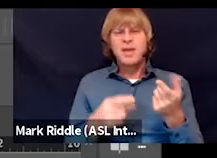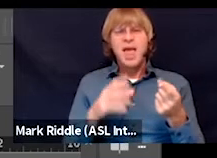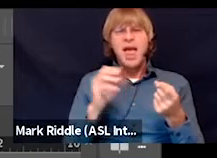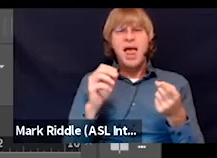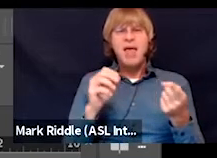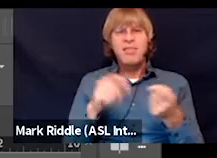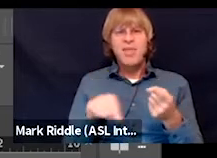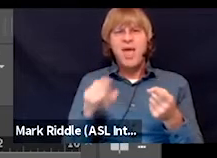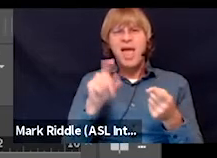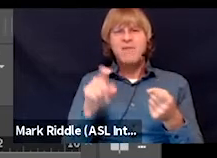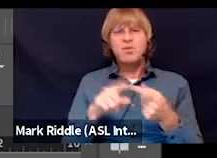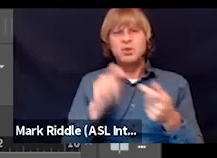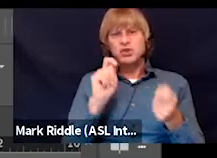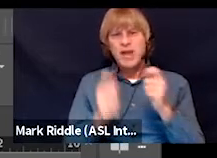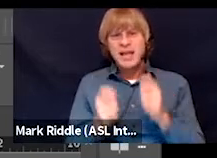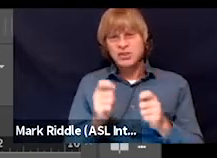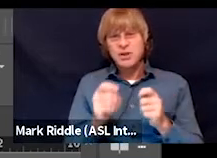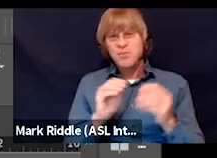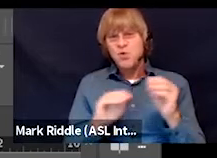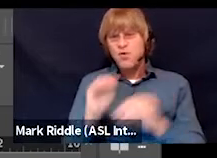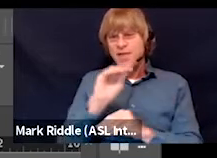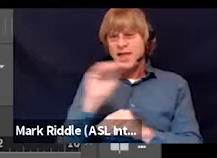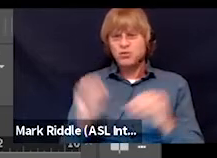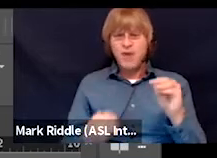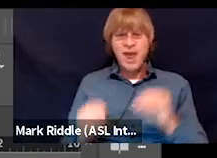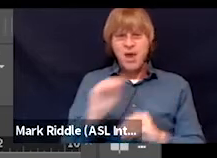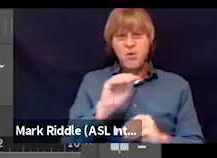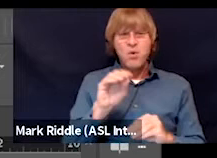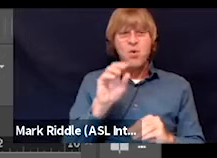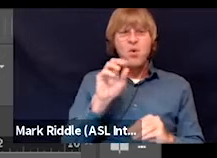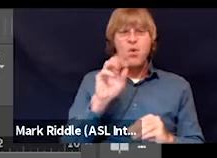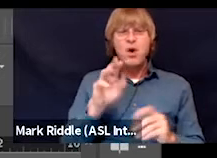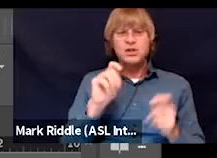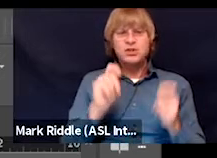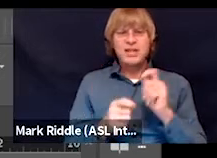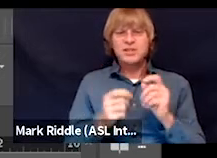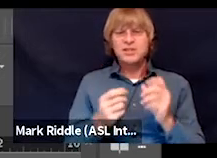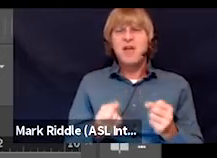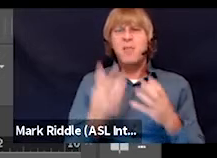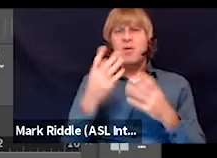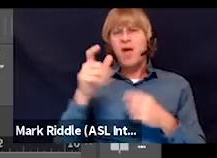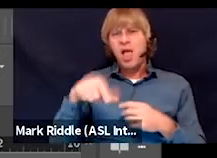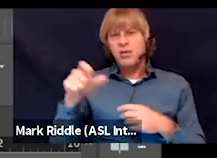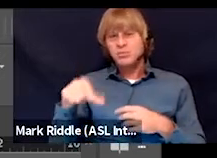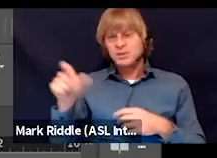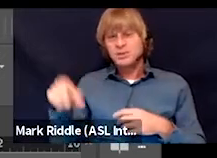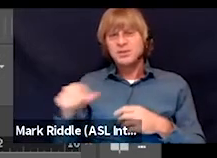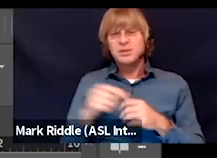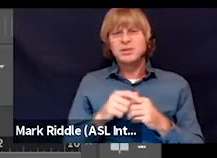and then you have to move things around, or you change a number of columns,